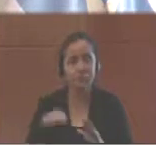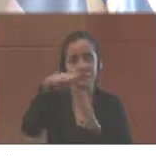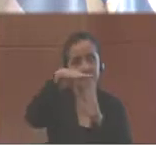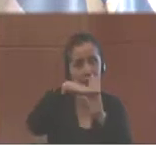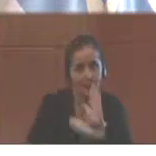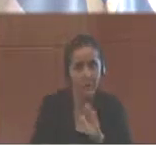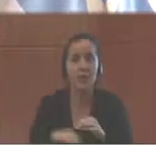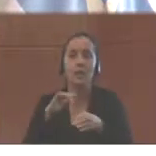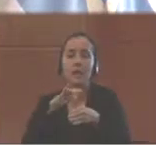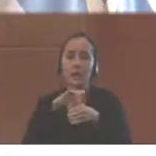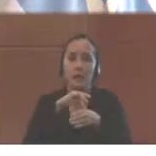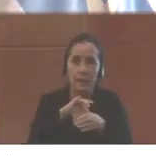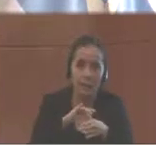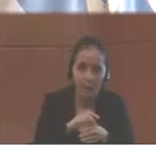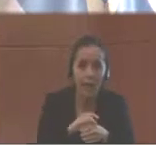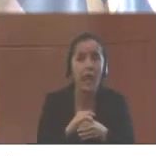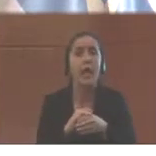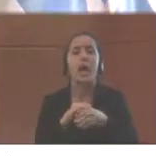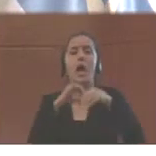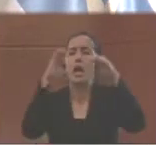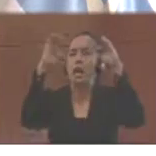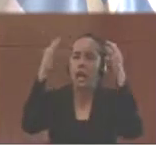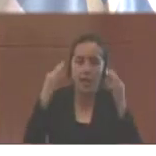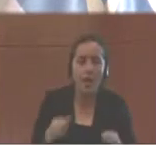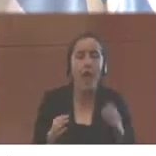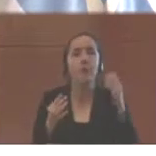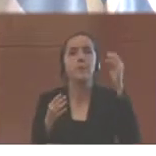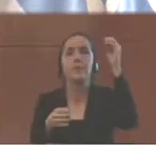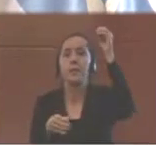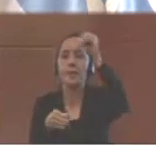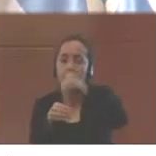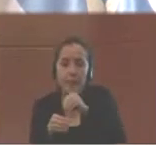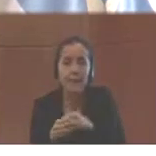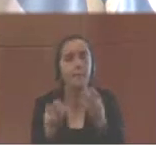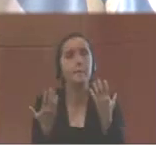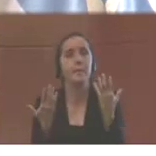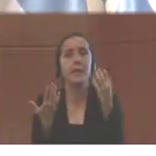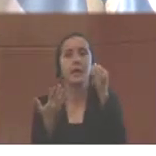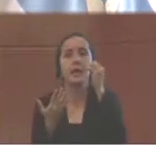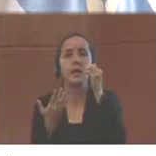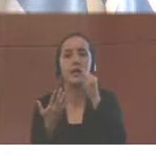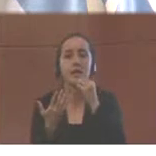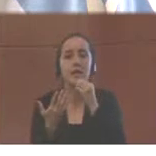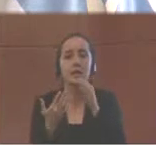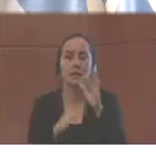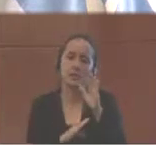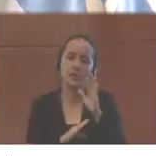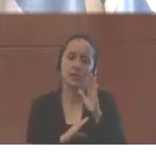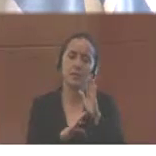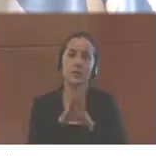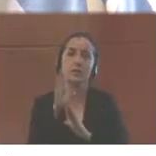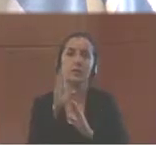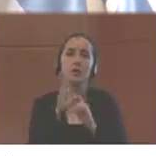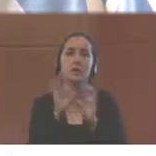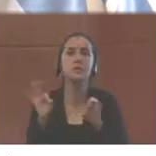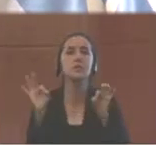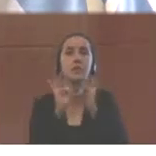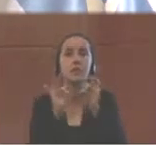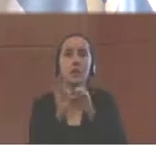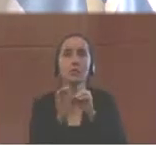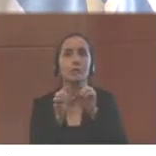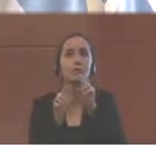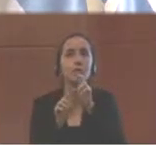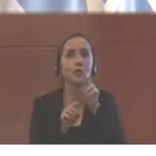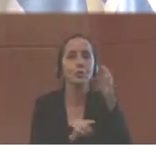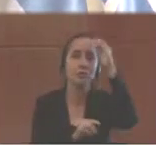able to make progress on risk reduction without a massive investment on this developing a risk culture.